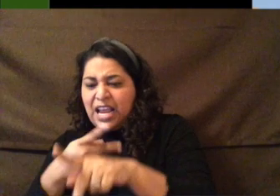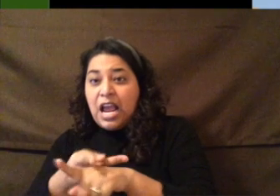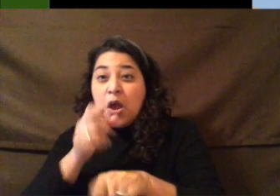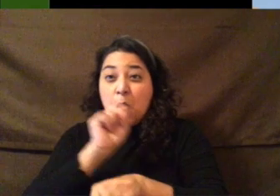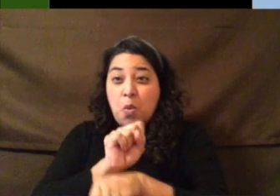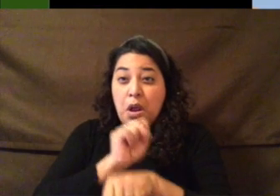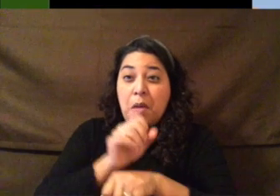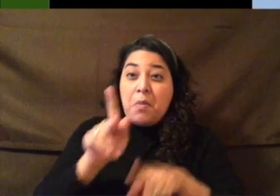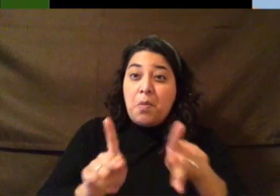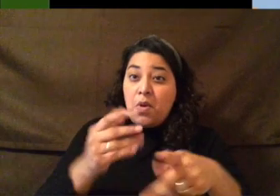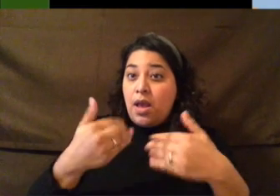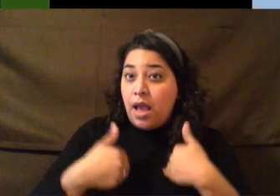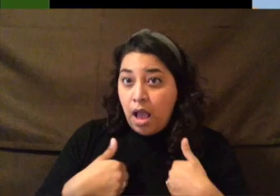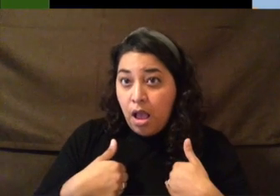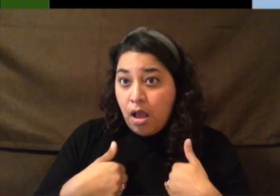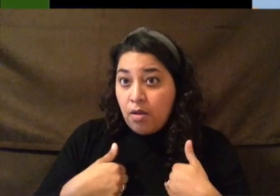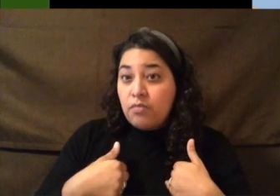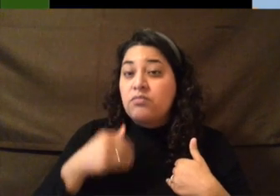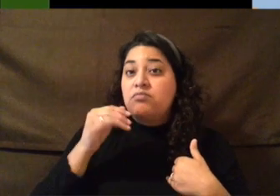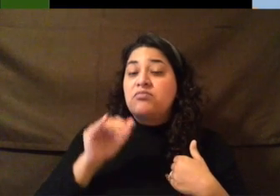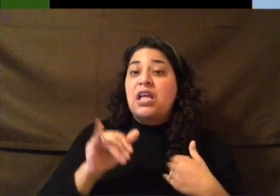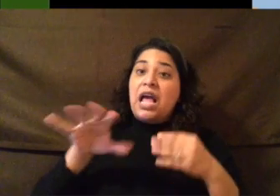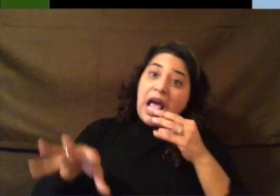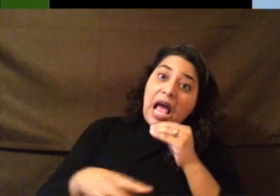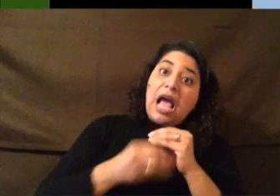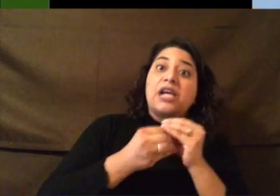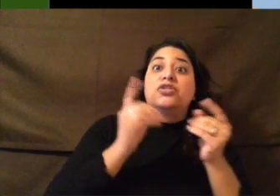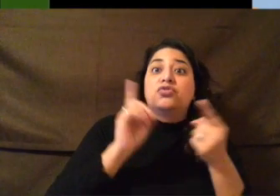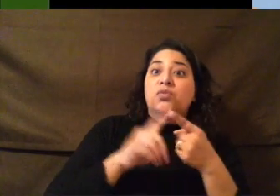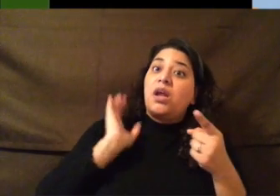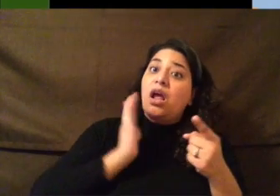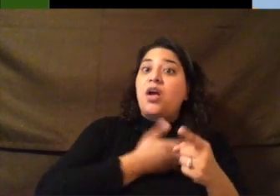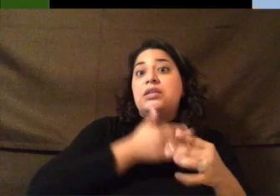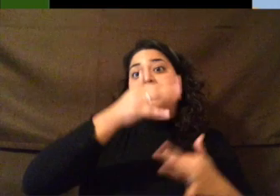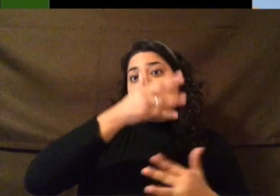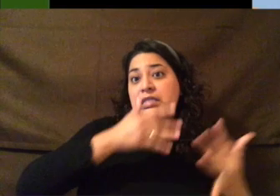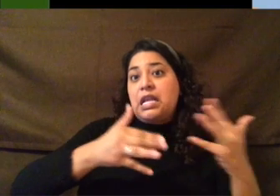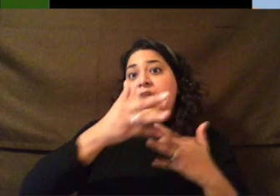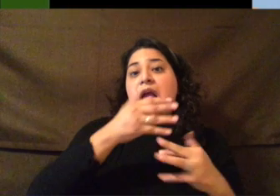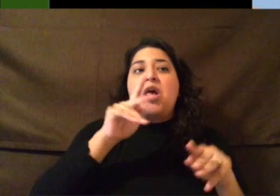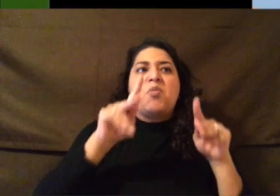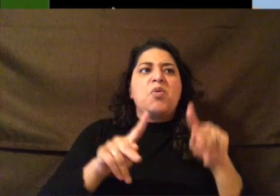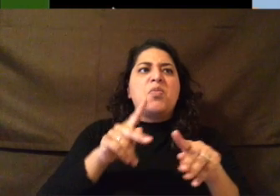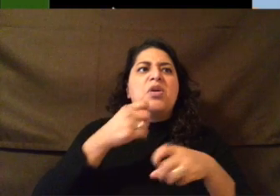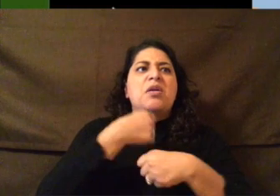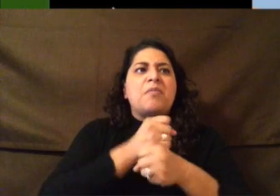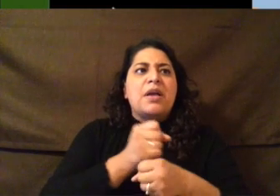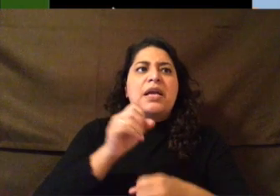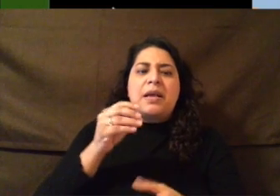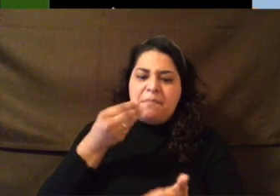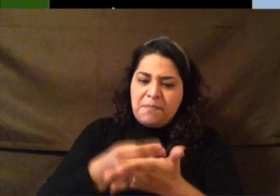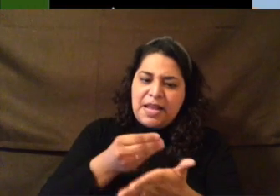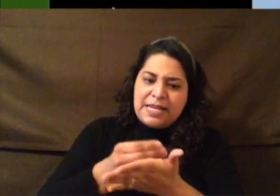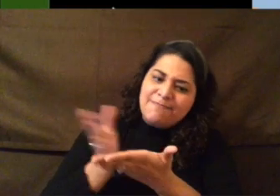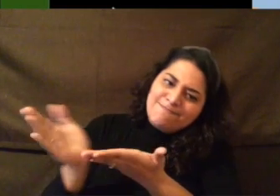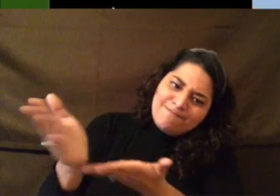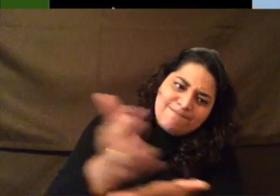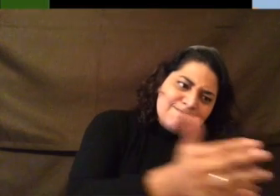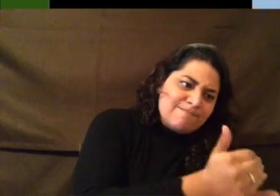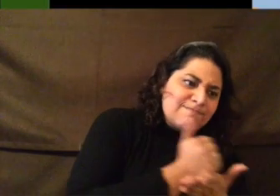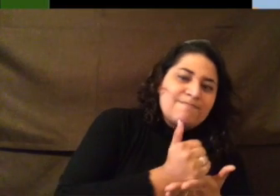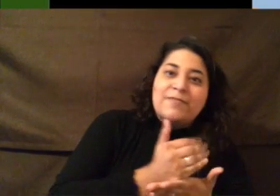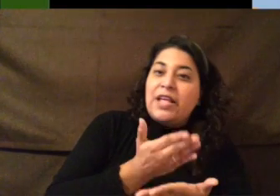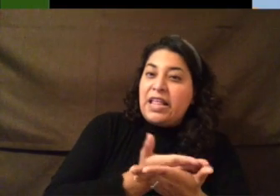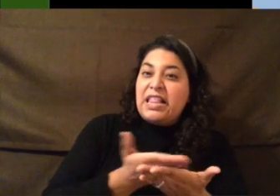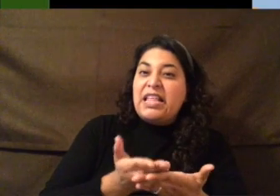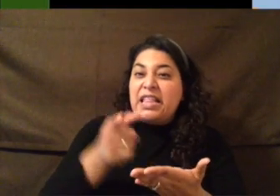the different types of jobs that people have that contributes to our society, and people are able to make an income off of the